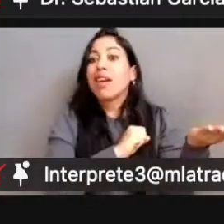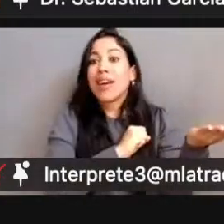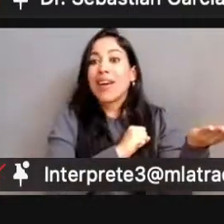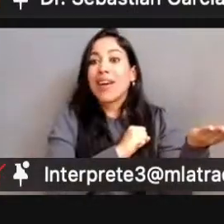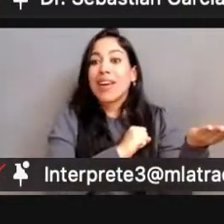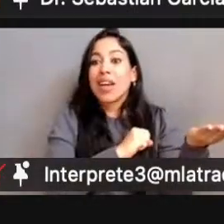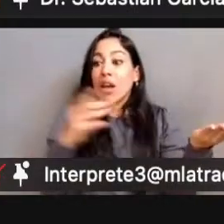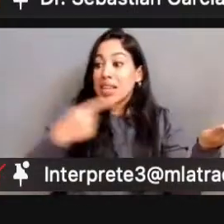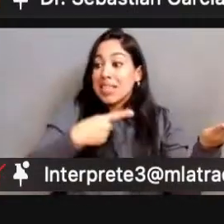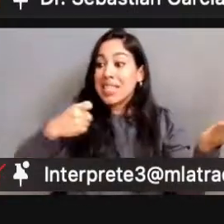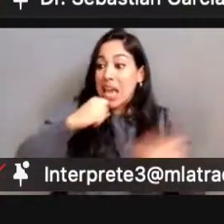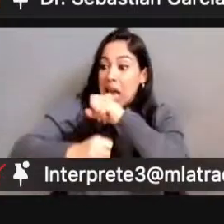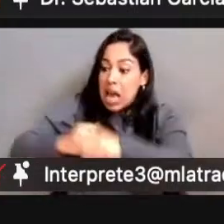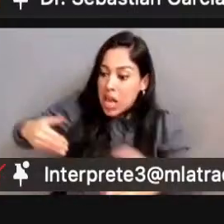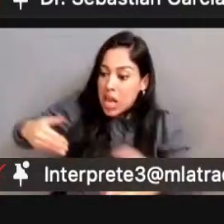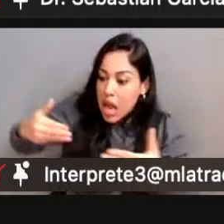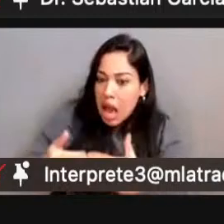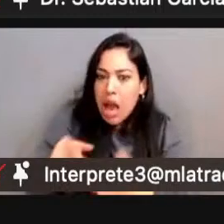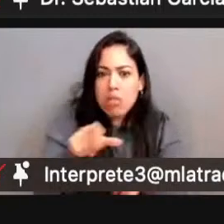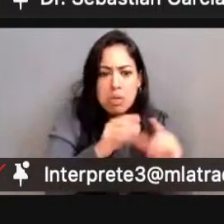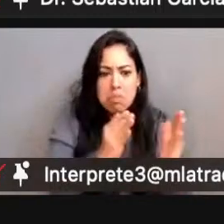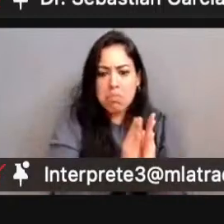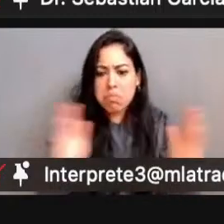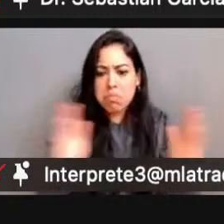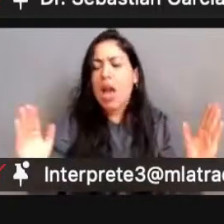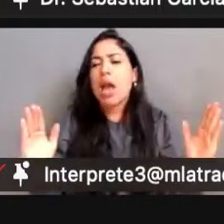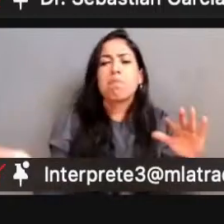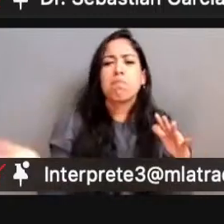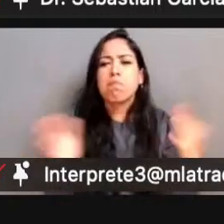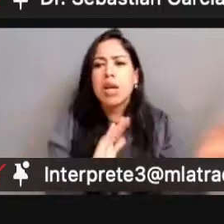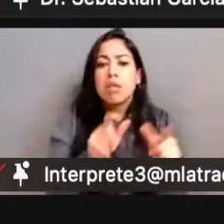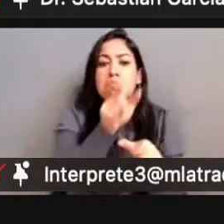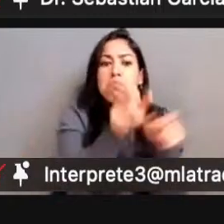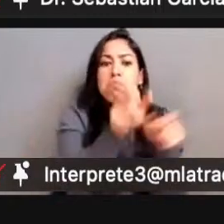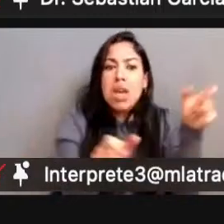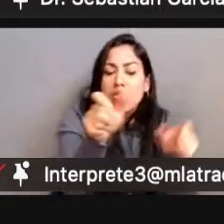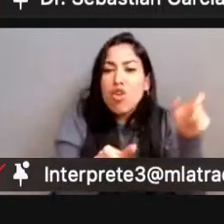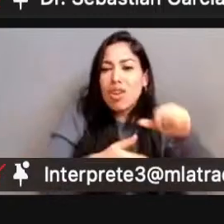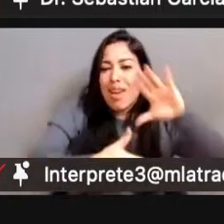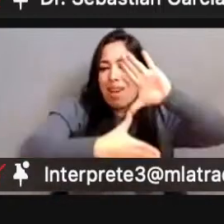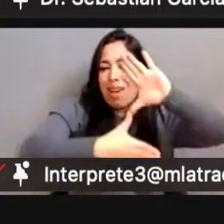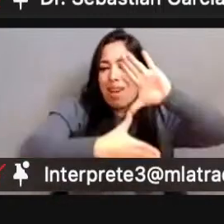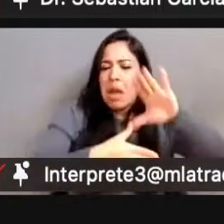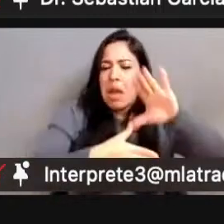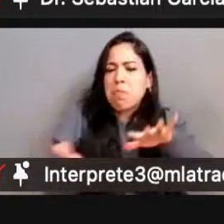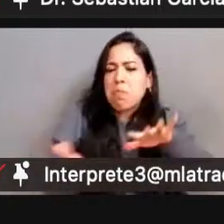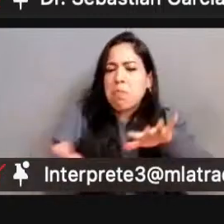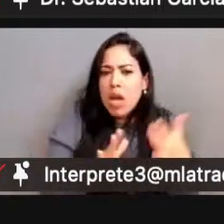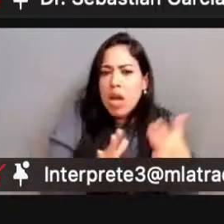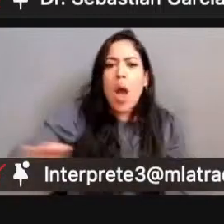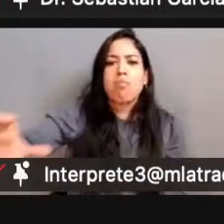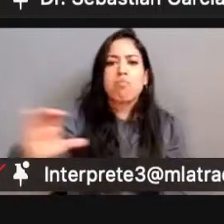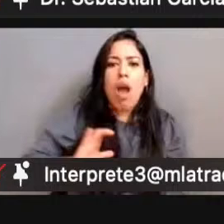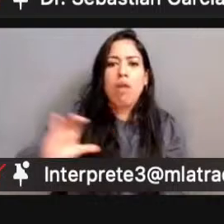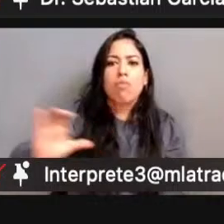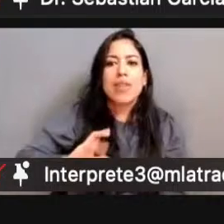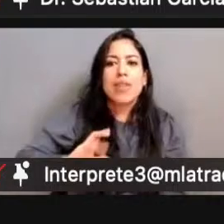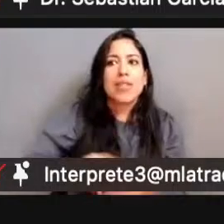we'll do is, in 1 century, as an average, the citizen in the Americas region